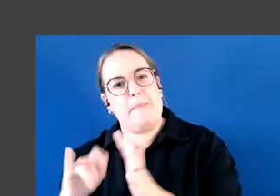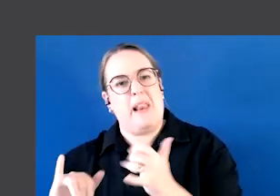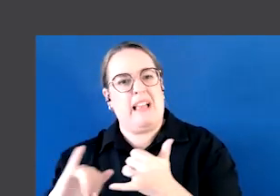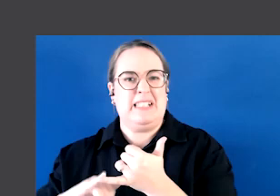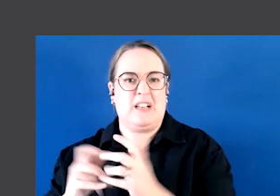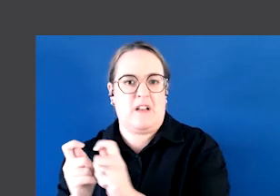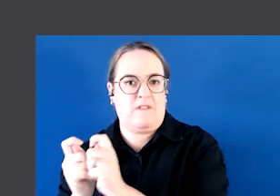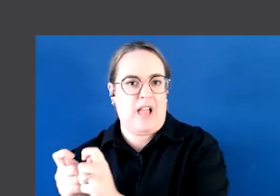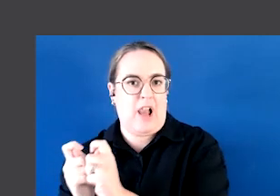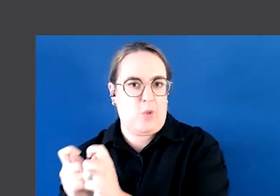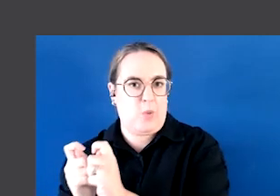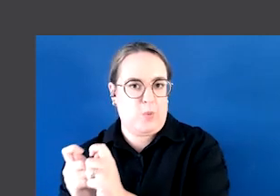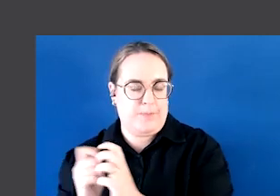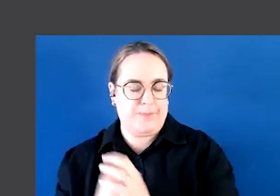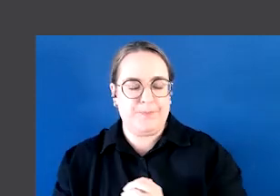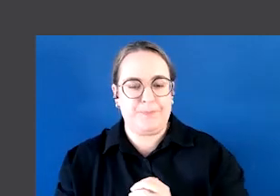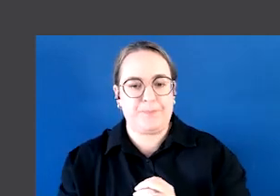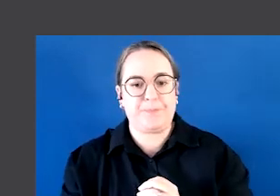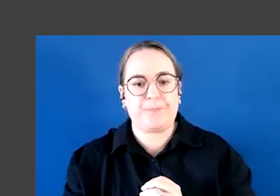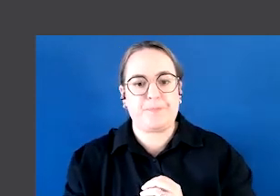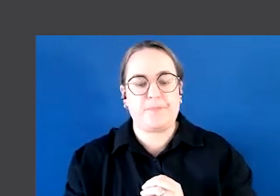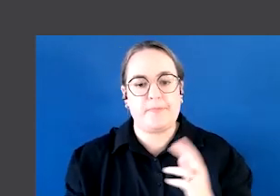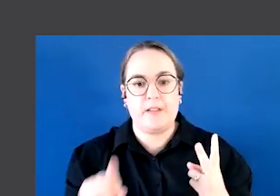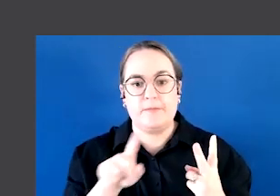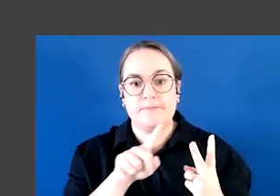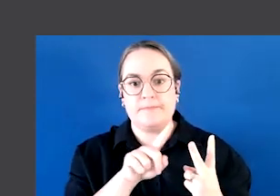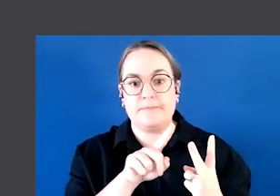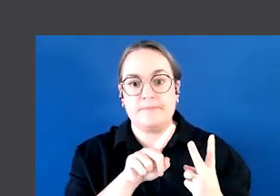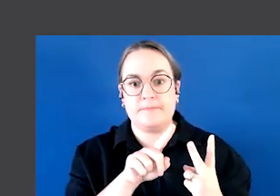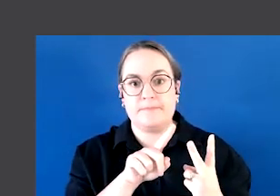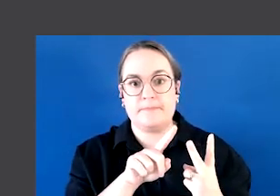Conduct and sort of the public sector values.